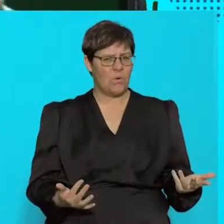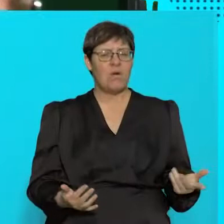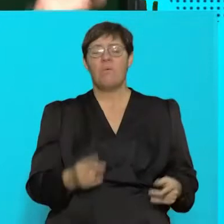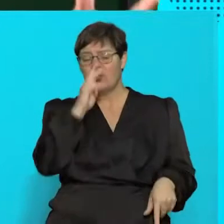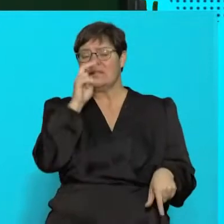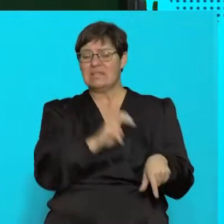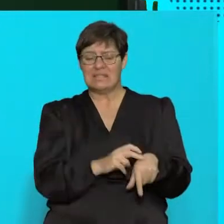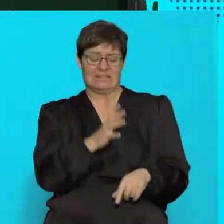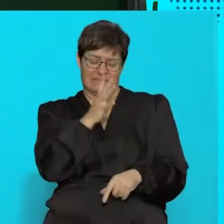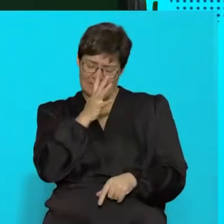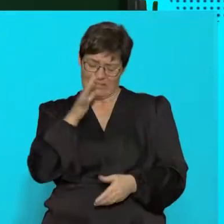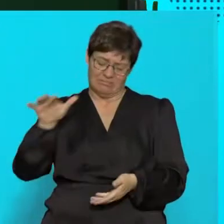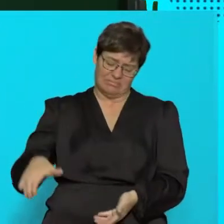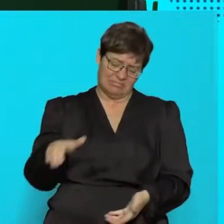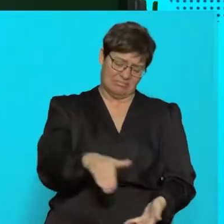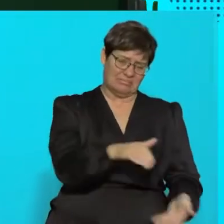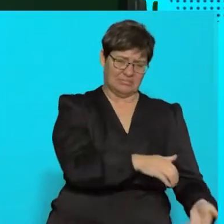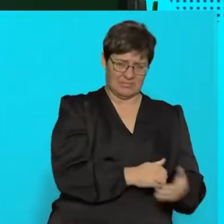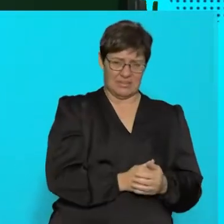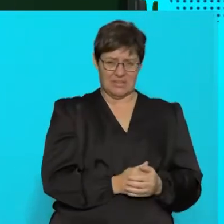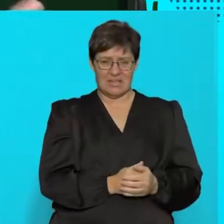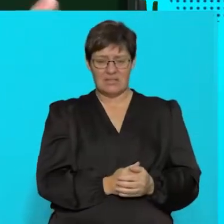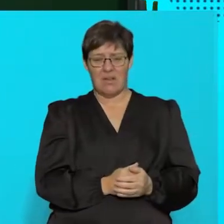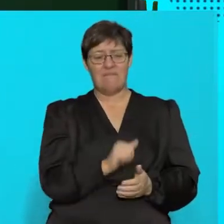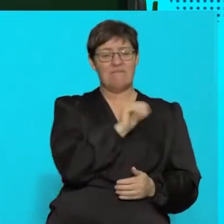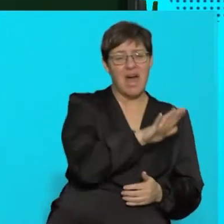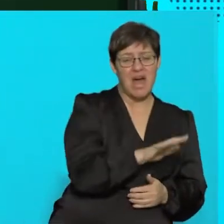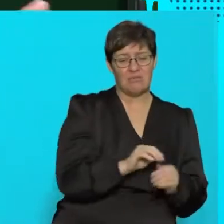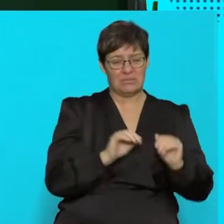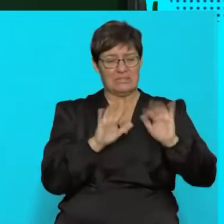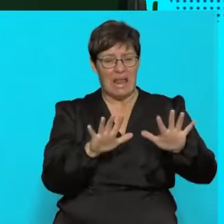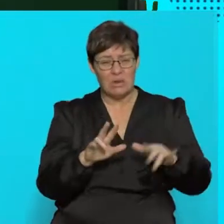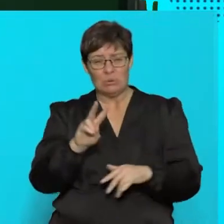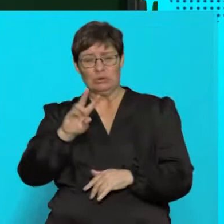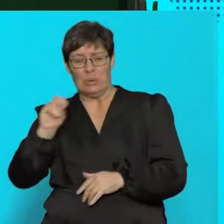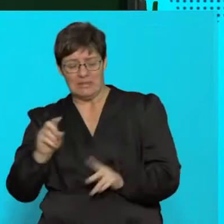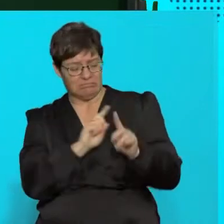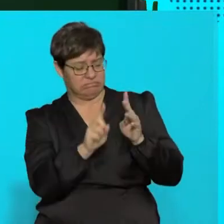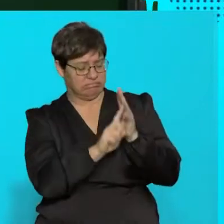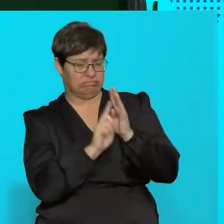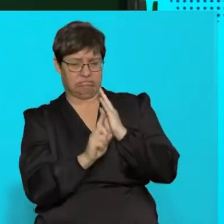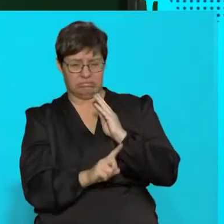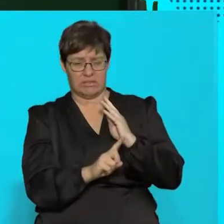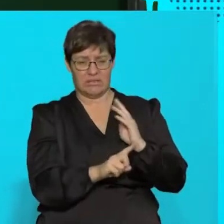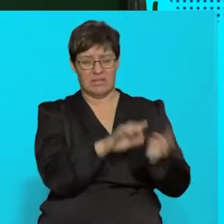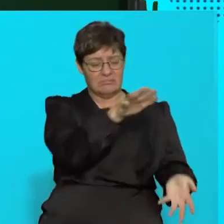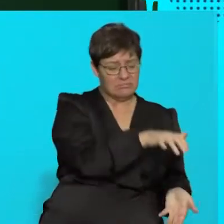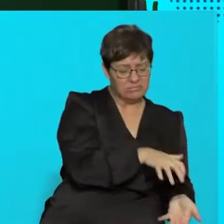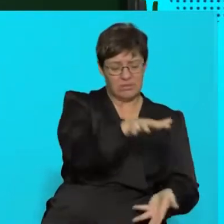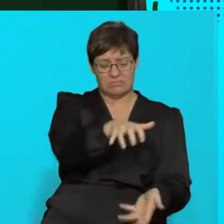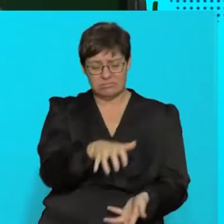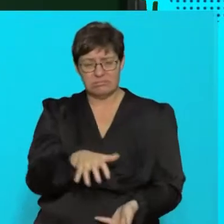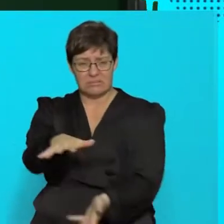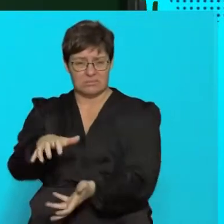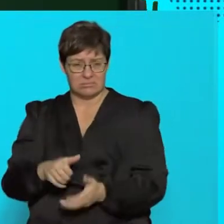a large data. I mean, using 5 data sets or 10 or 20 might not really be that